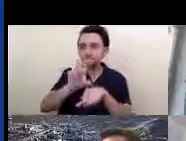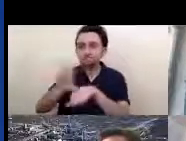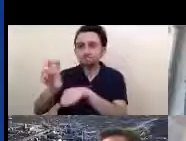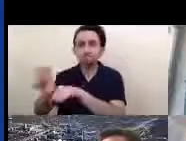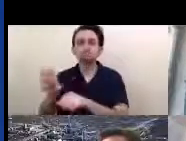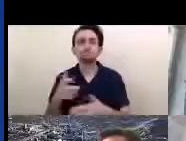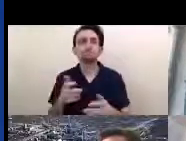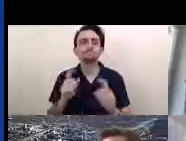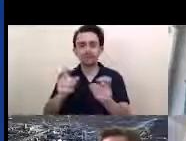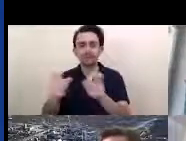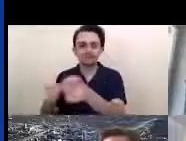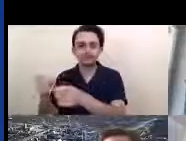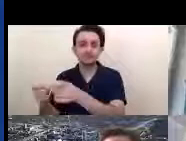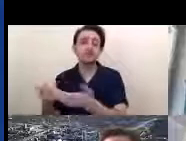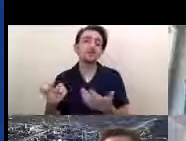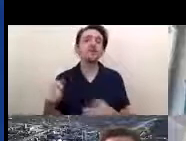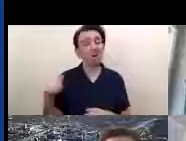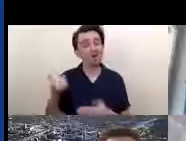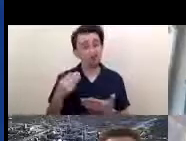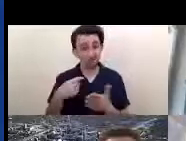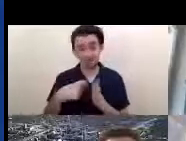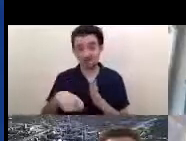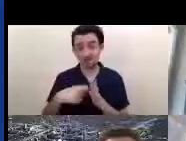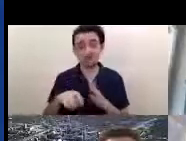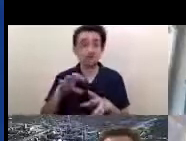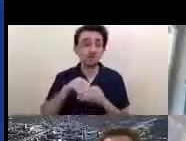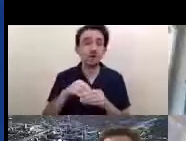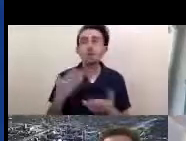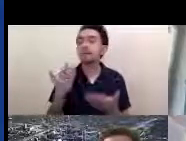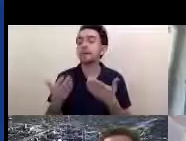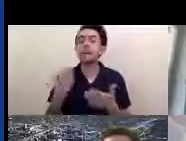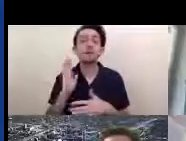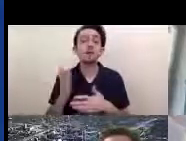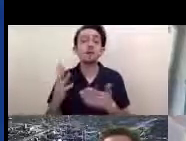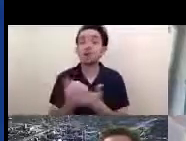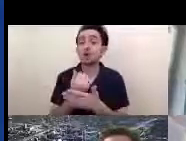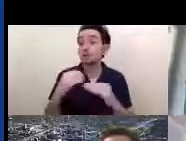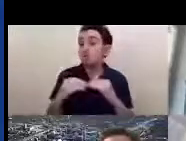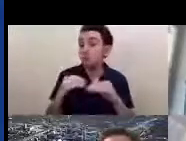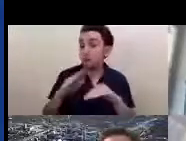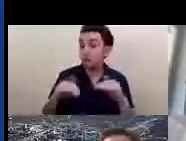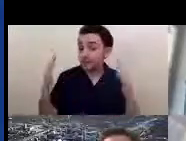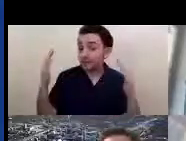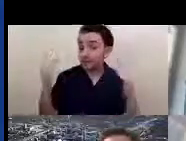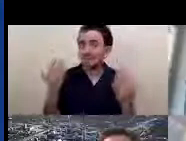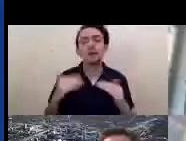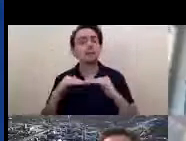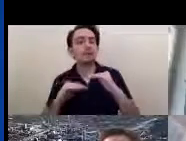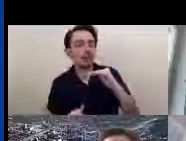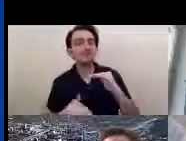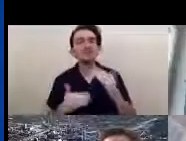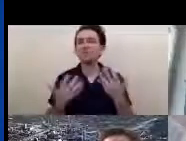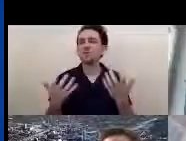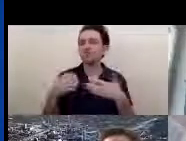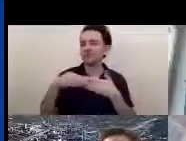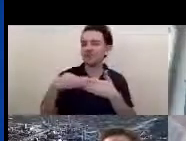Maybe there's cost underruns for the consultant, maybe there's cost overruns, maybe there's really a neat art opportunity where we want to take some of that contingency to do more in